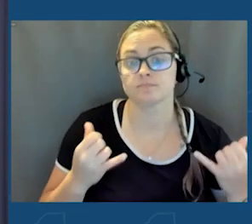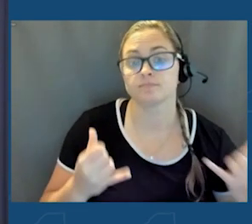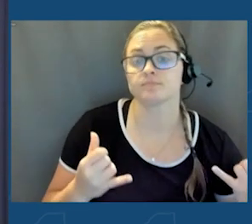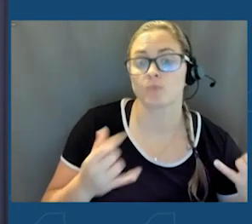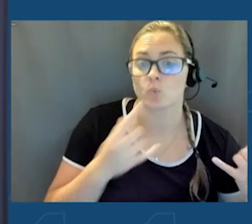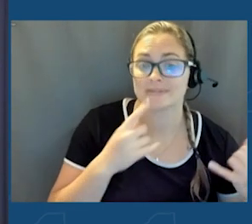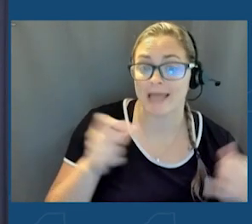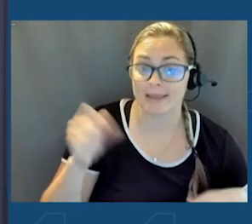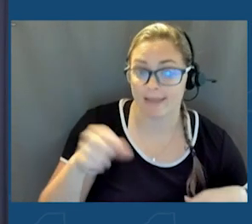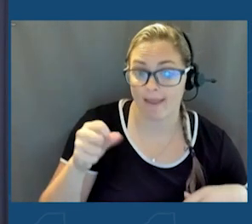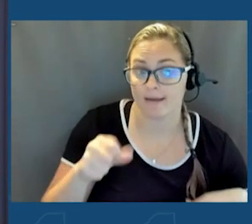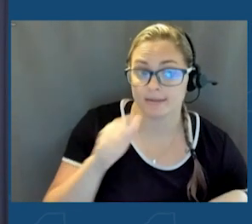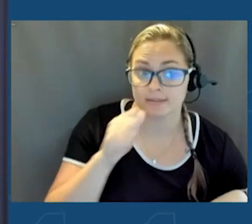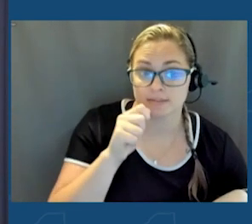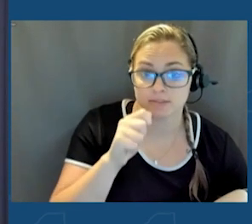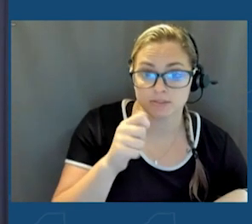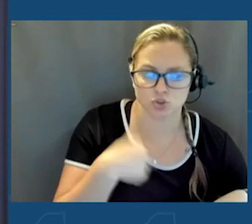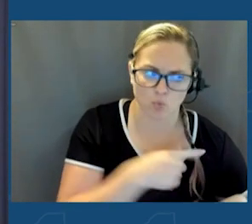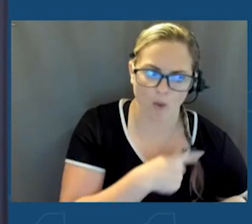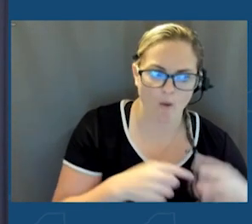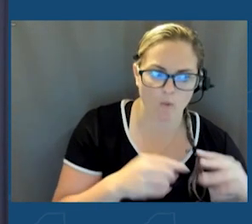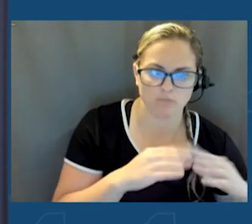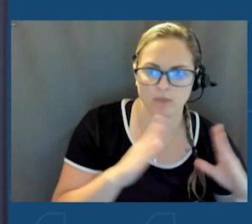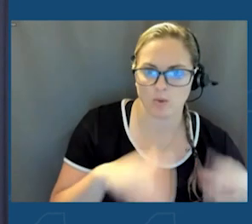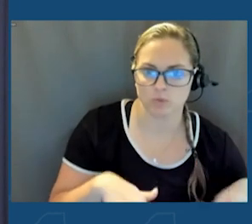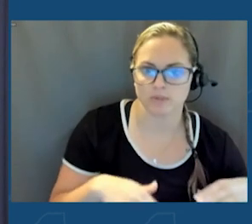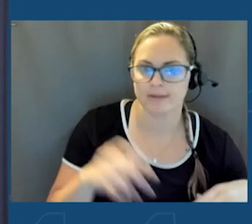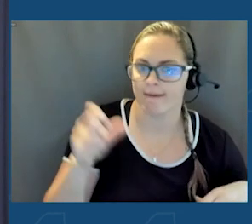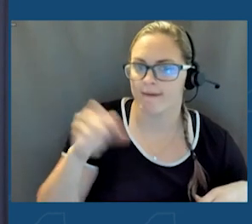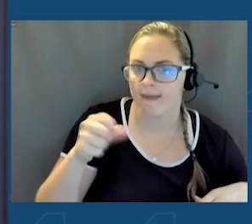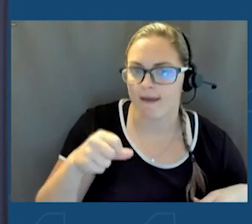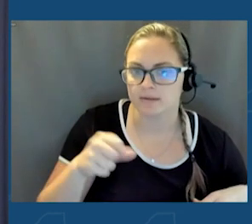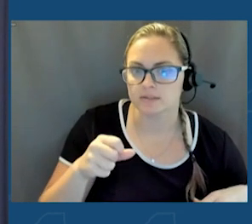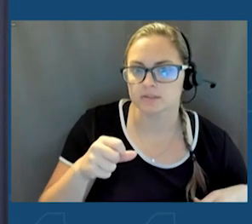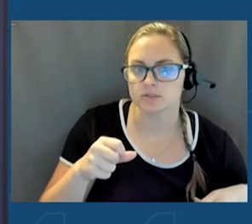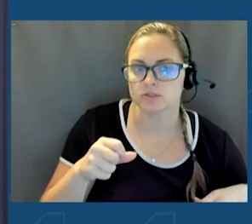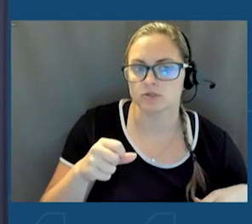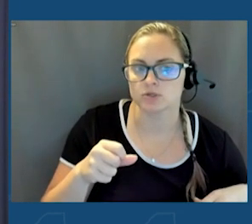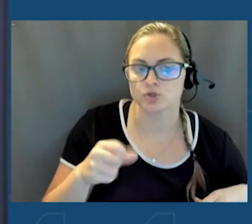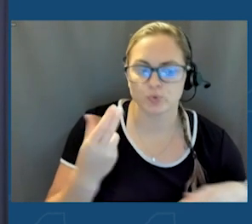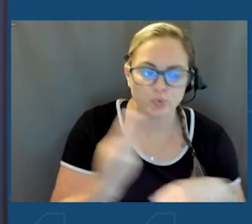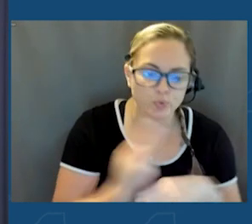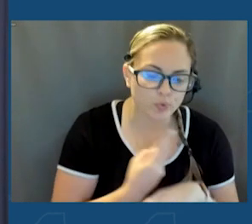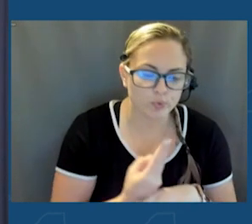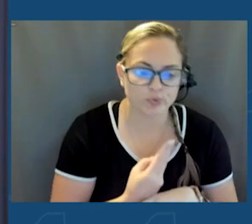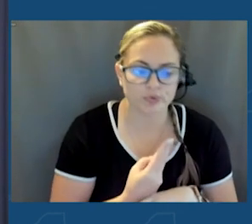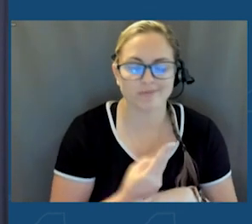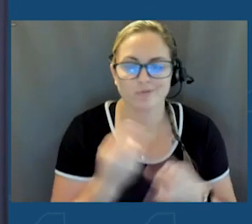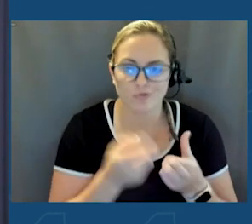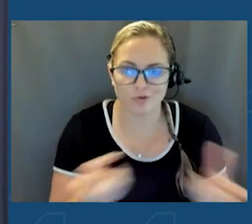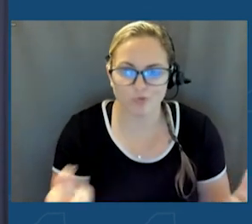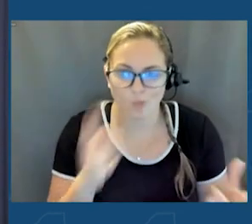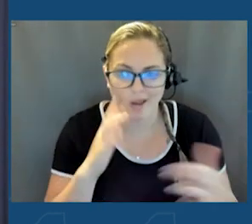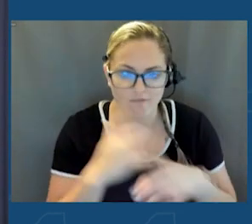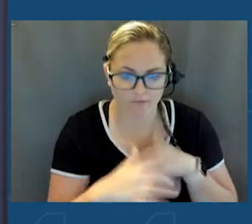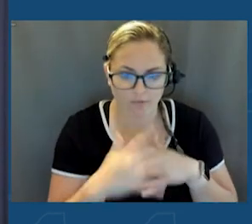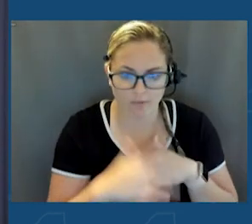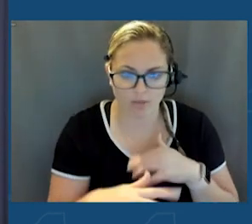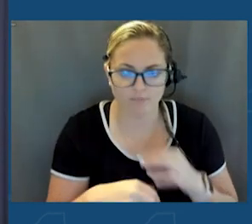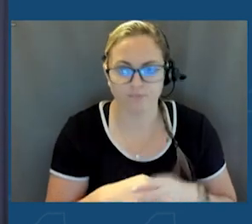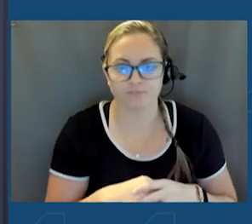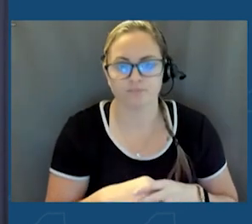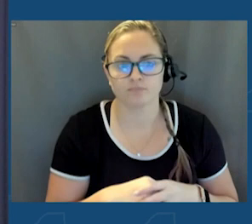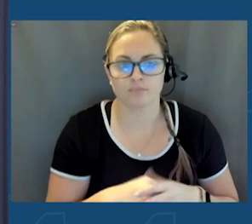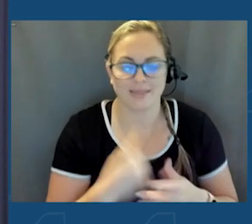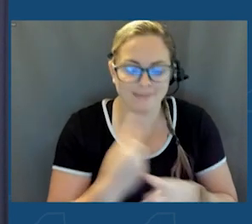yes to more housing, yes to utilizing the resources that we have in the